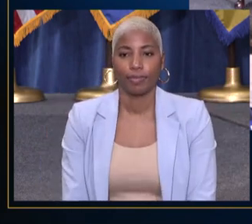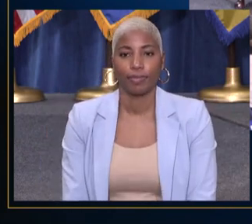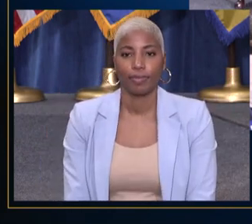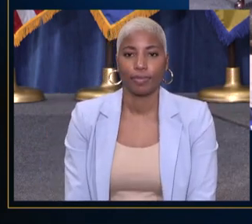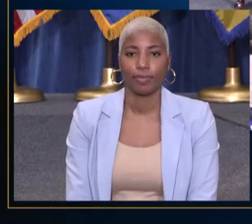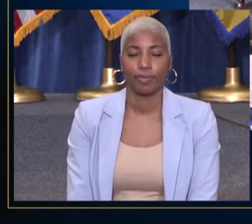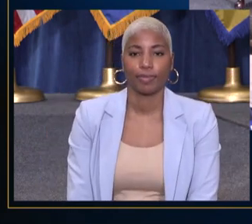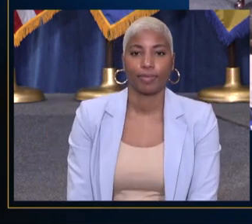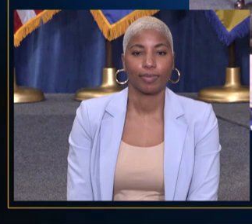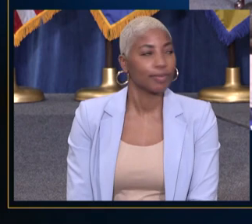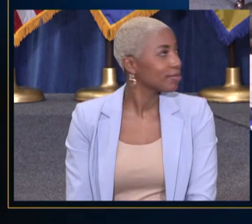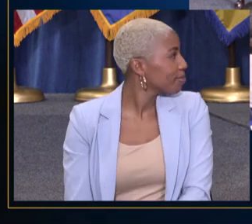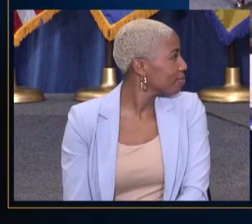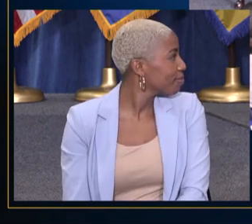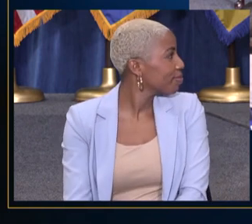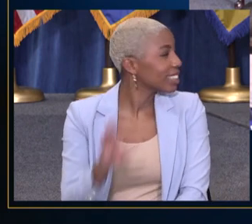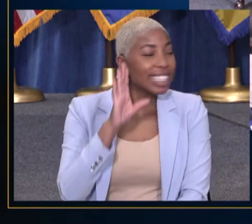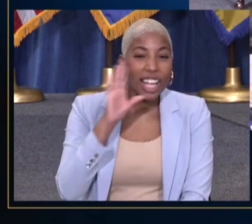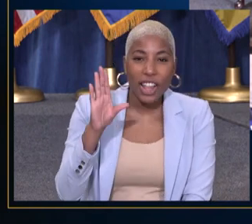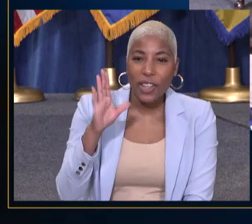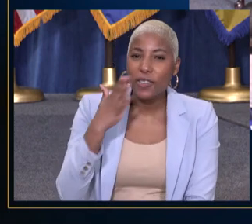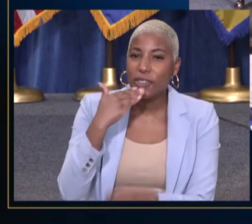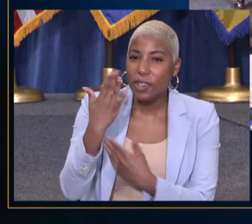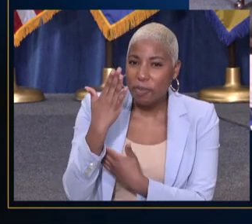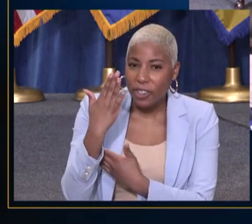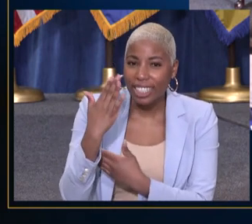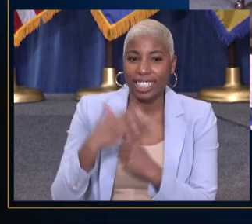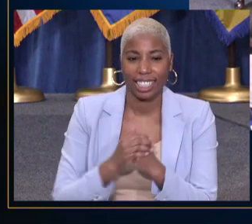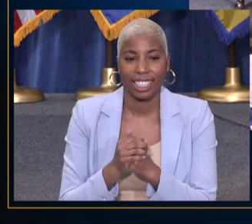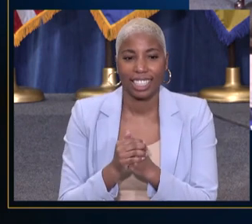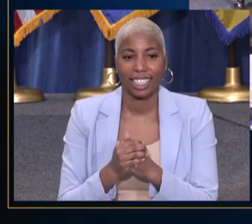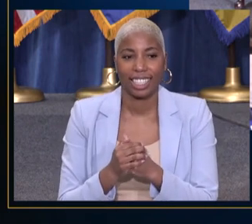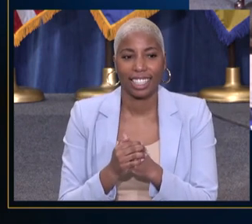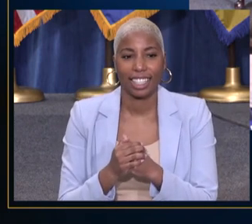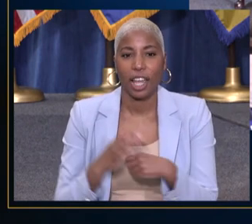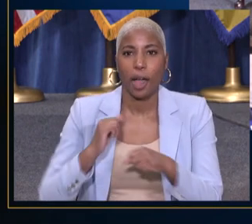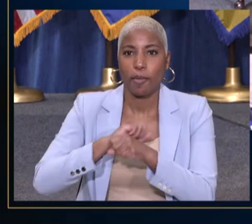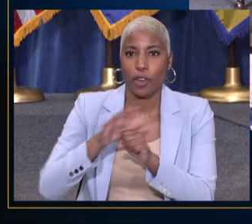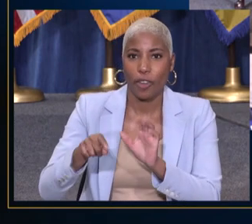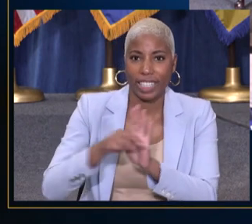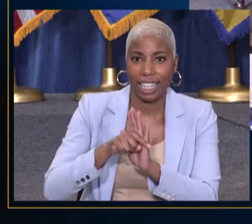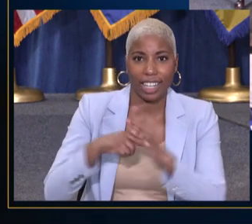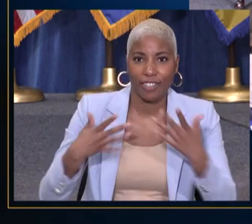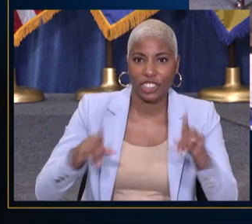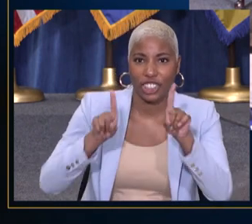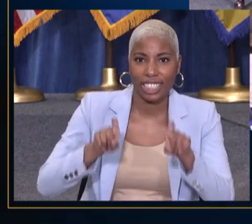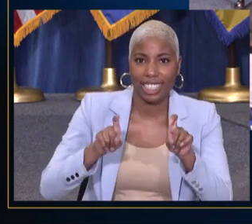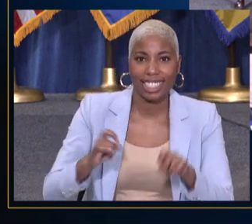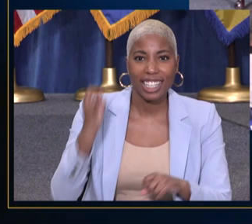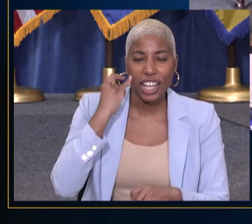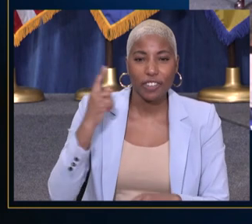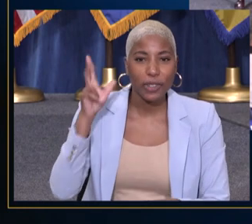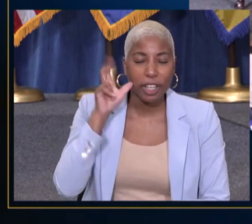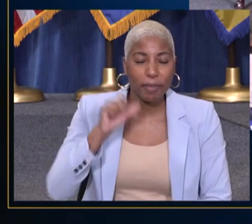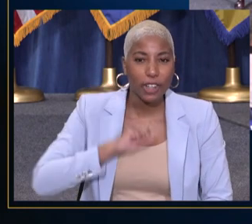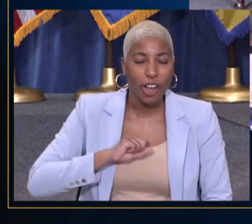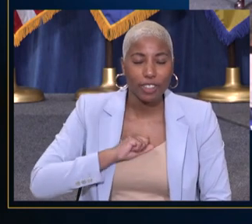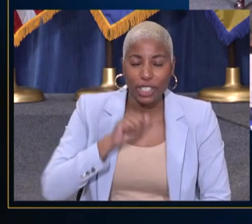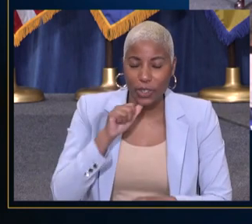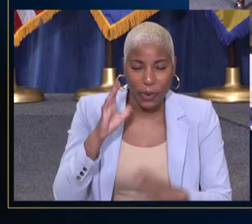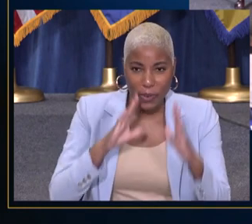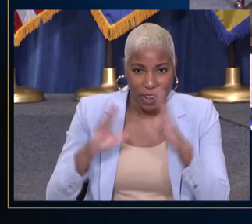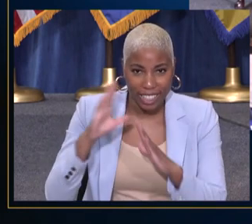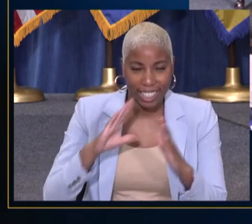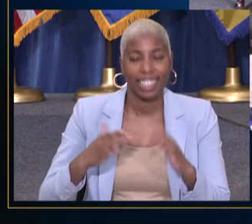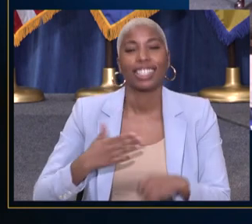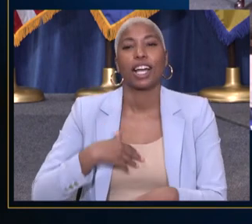Hi, good, gosh, good morning. I'm COVID negative, I tested, so if you hear me coughing, don't be worried. I'm Dr.